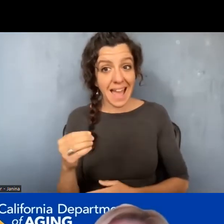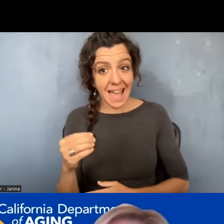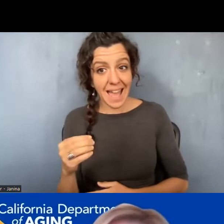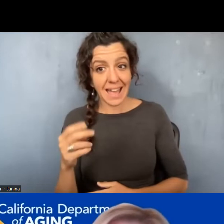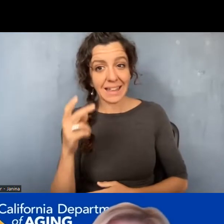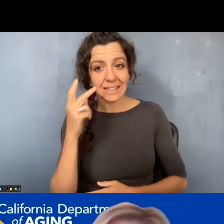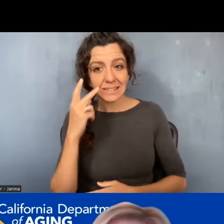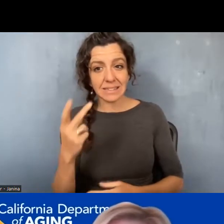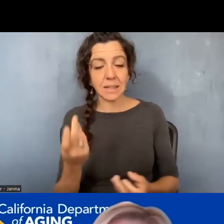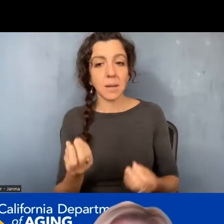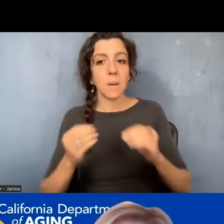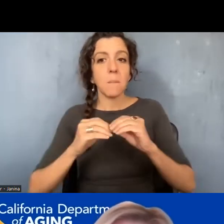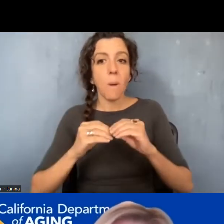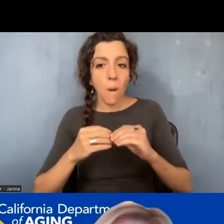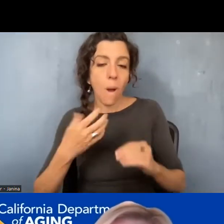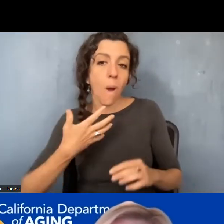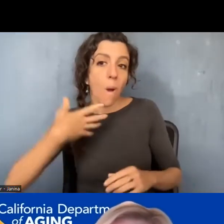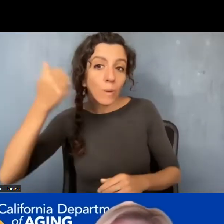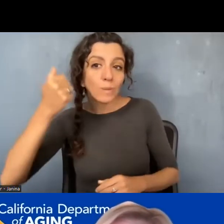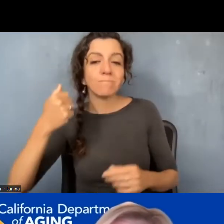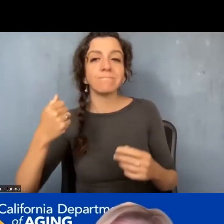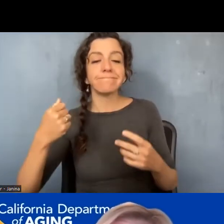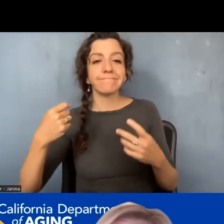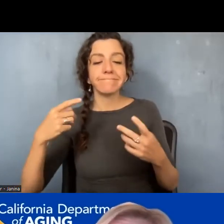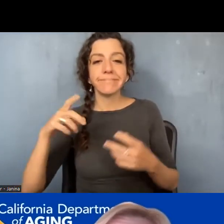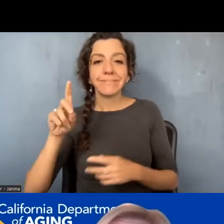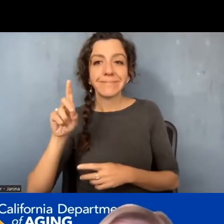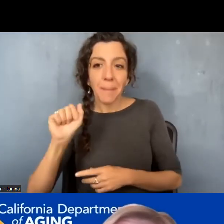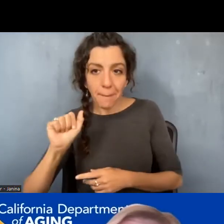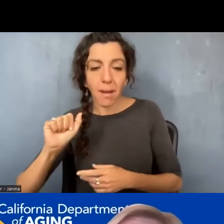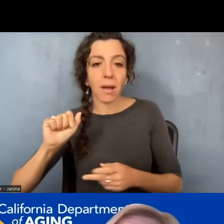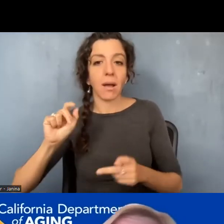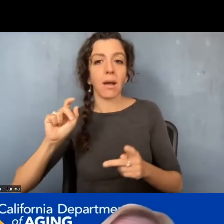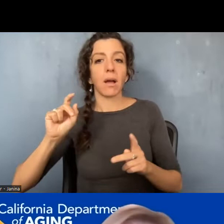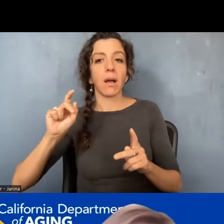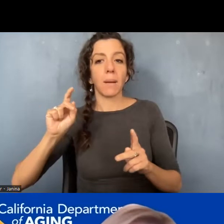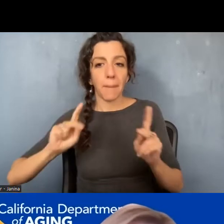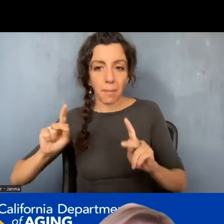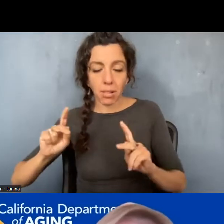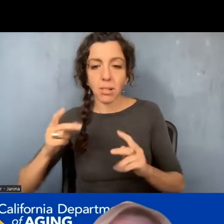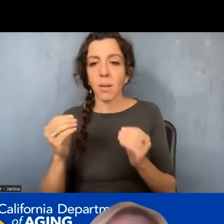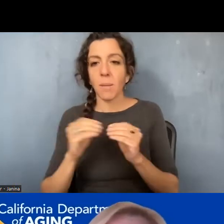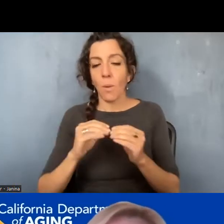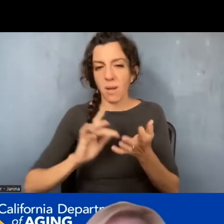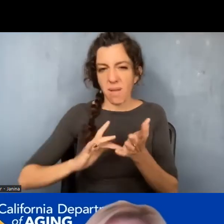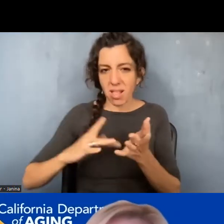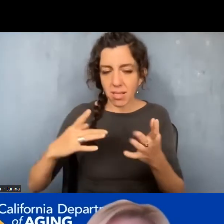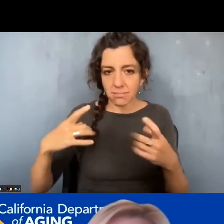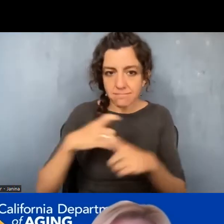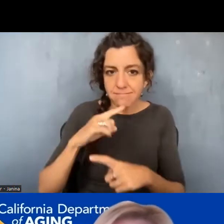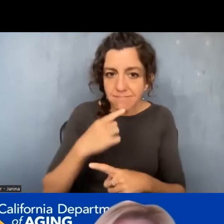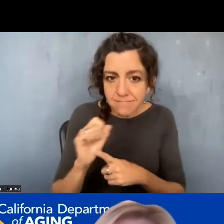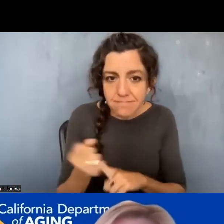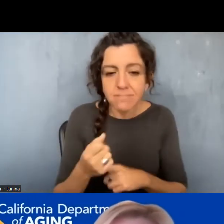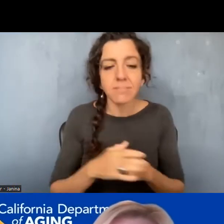and disabled population in our services, more medically complex, more mental health